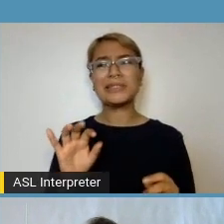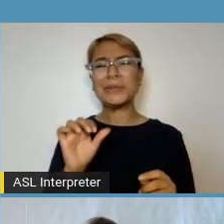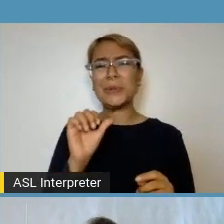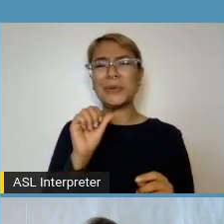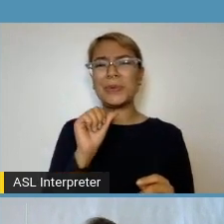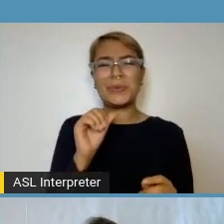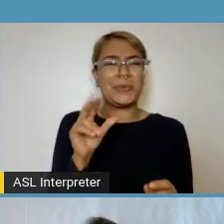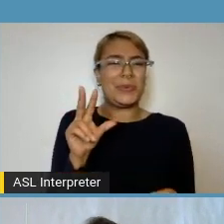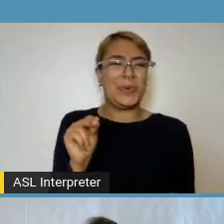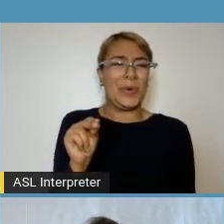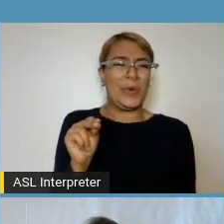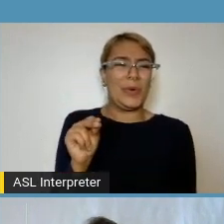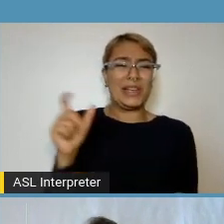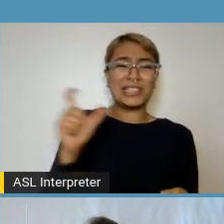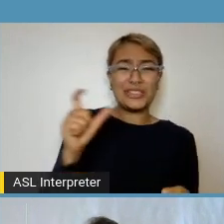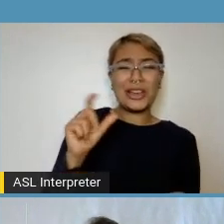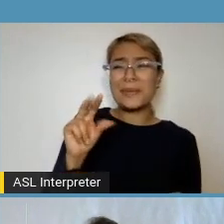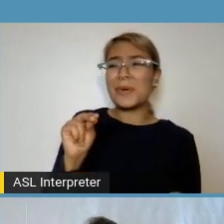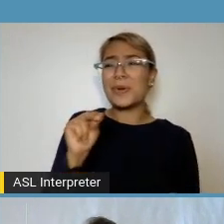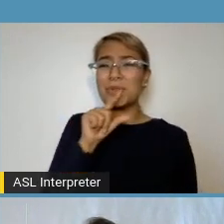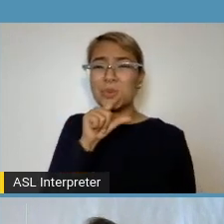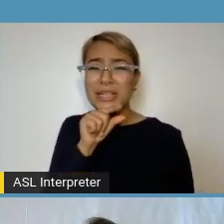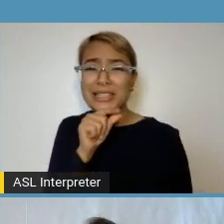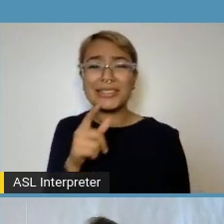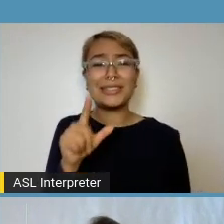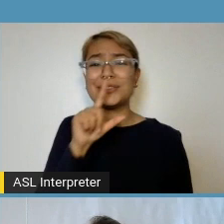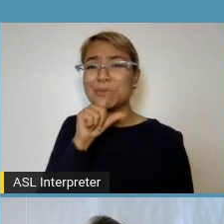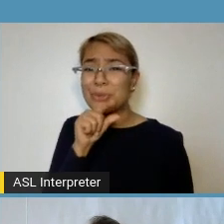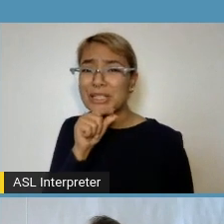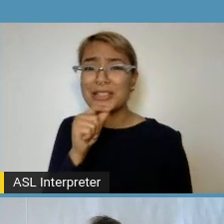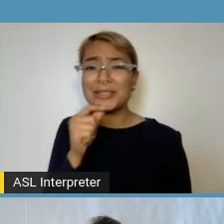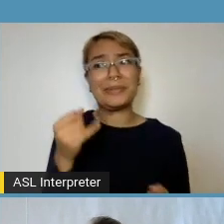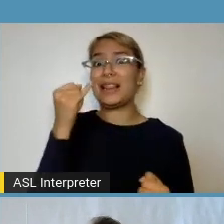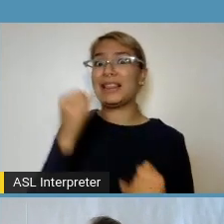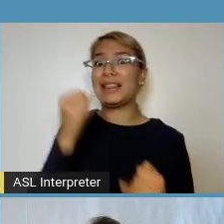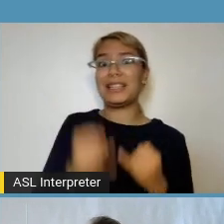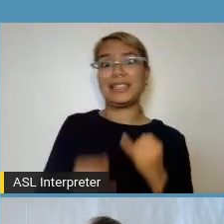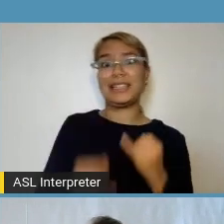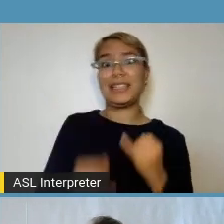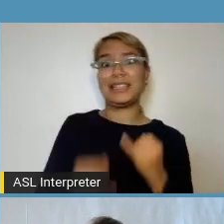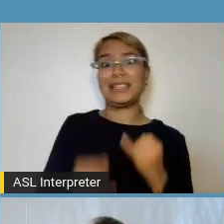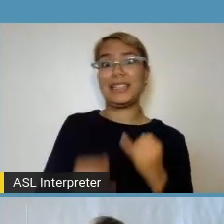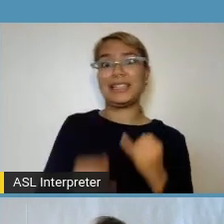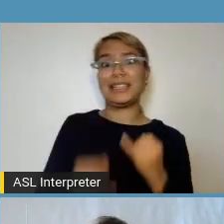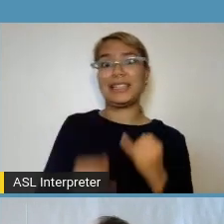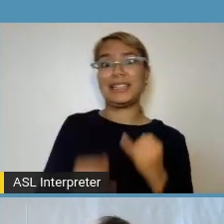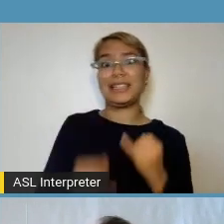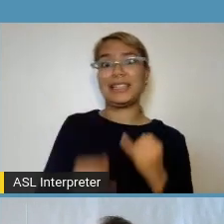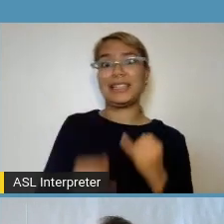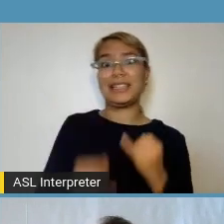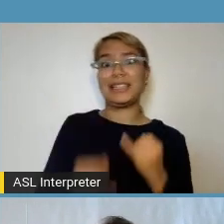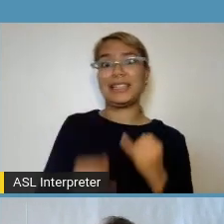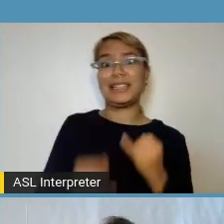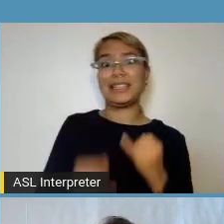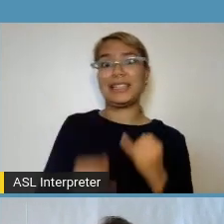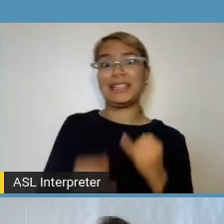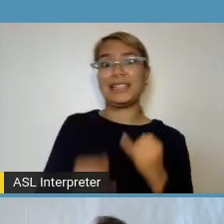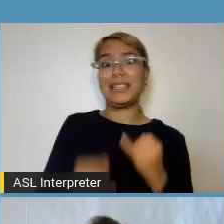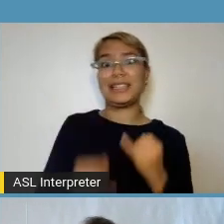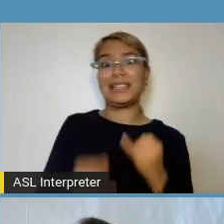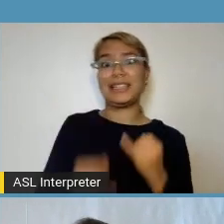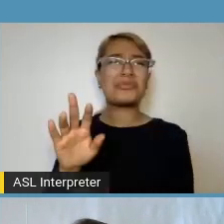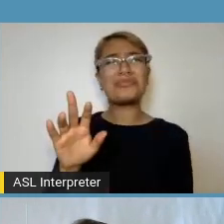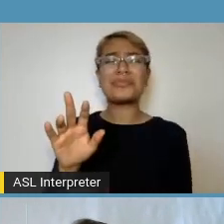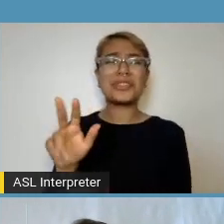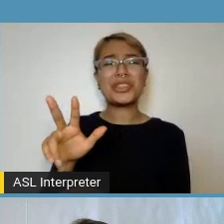Twitter, and honestly, Twitter remains my least favorite platform. The following on Facebook was about 1,300,